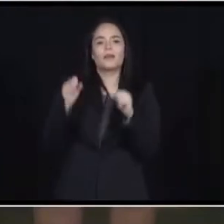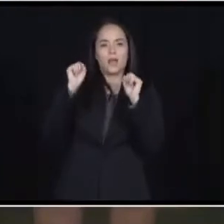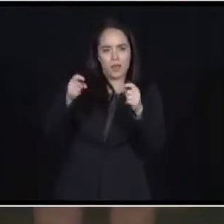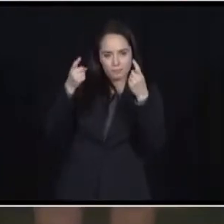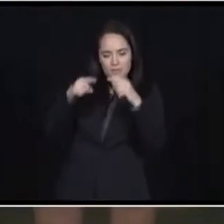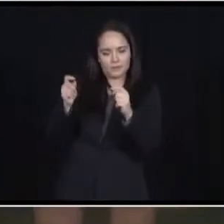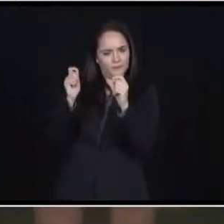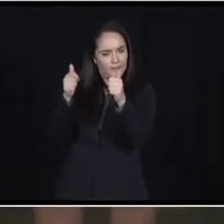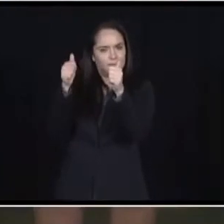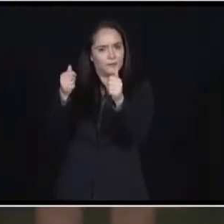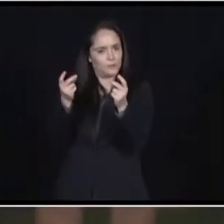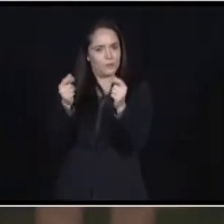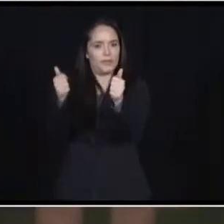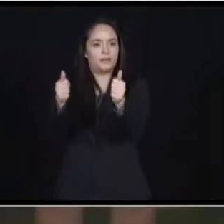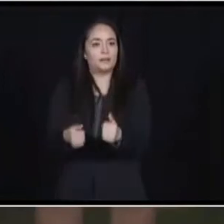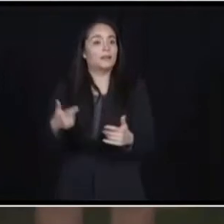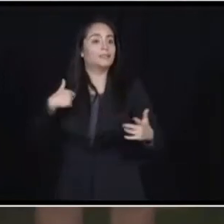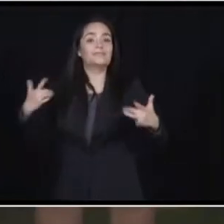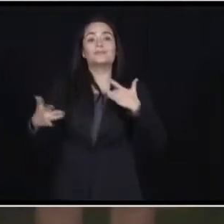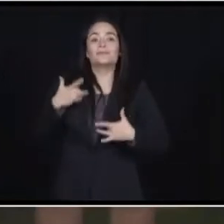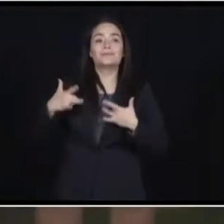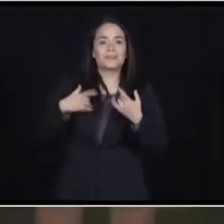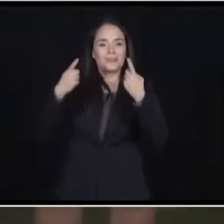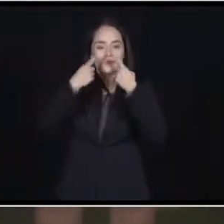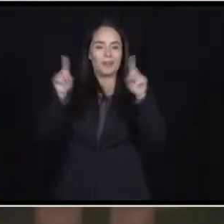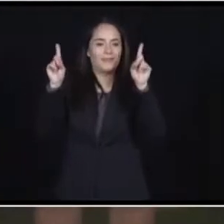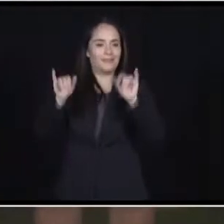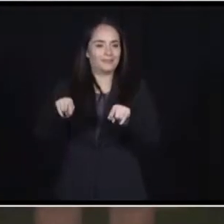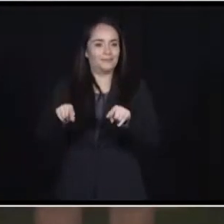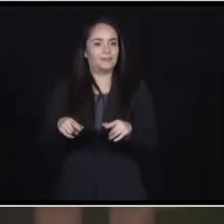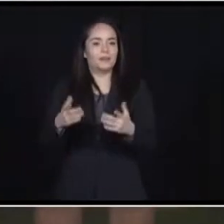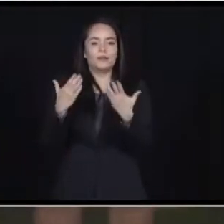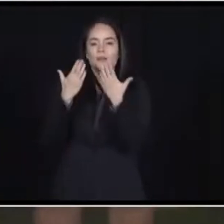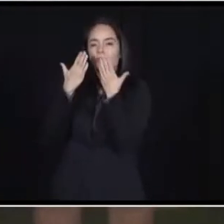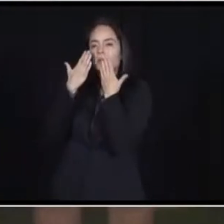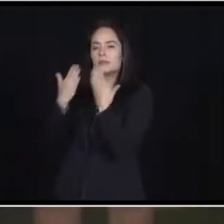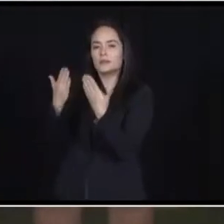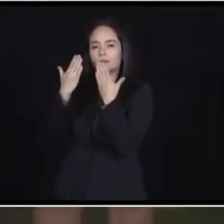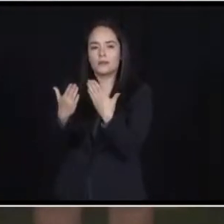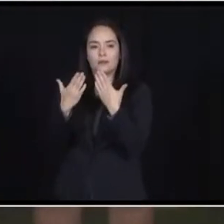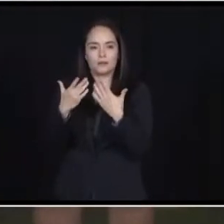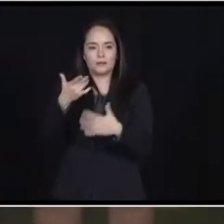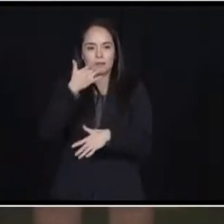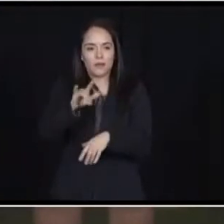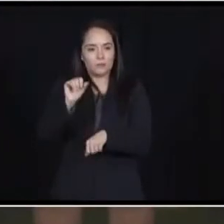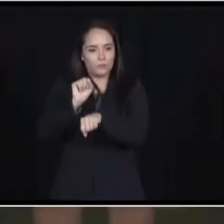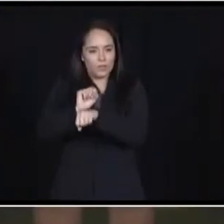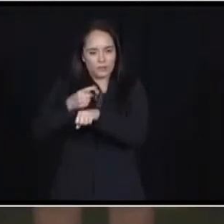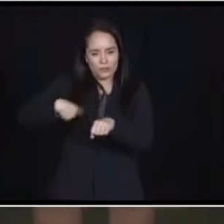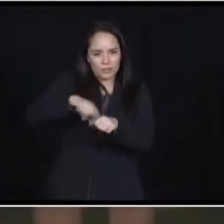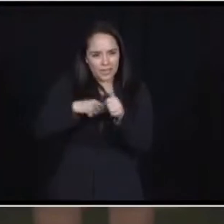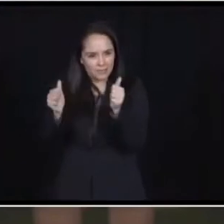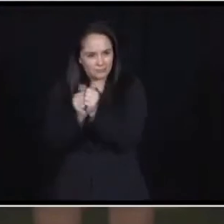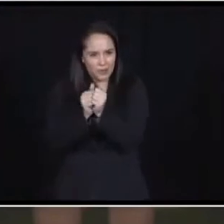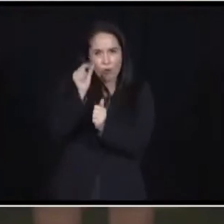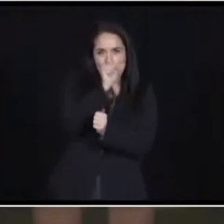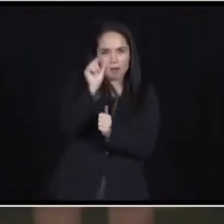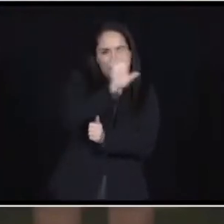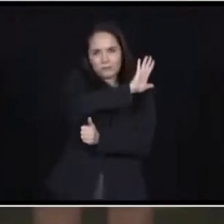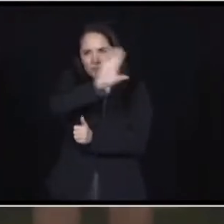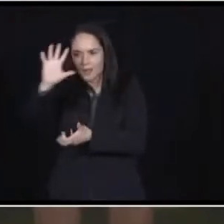very excited about this announcement, and I'm so pleased that we've been able to work together across government to make it happen. And I'll turn it over to Minister Tibollo.